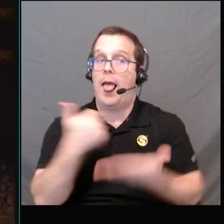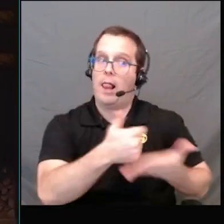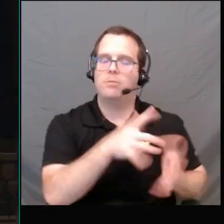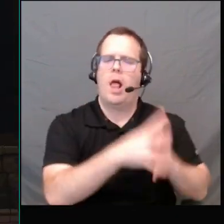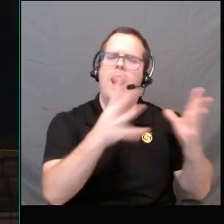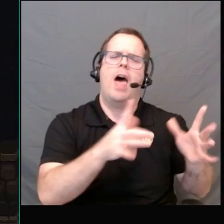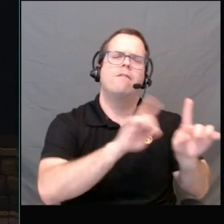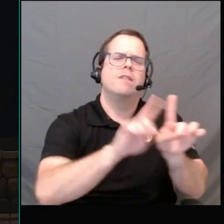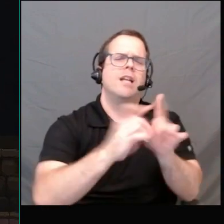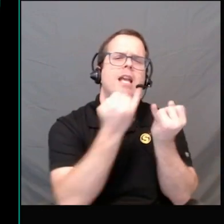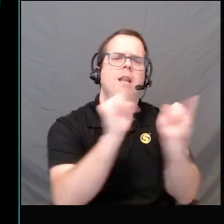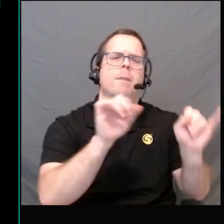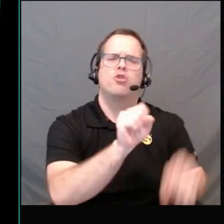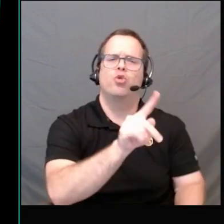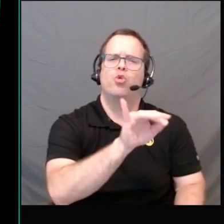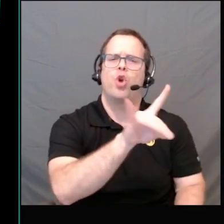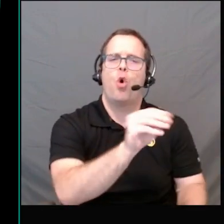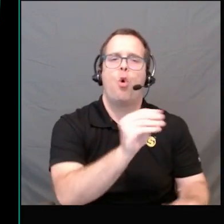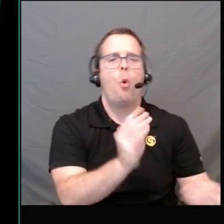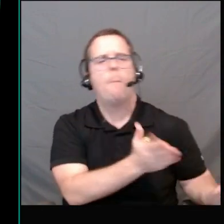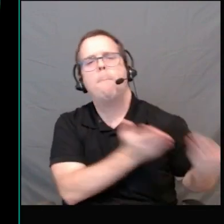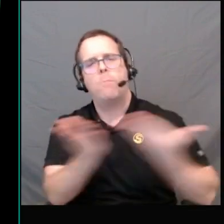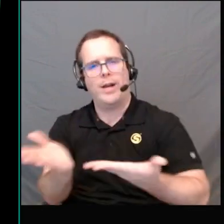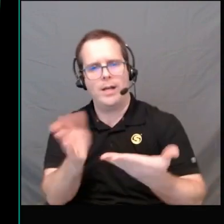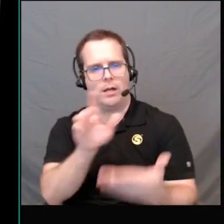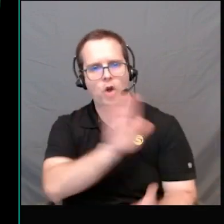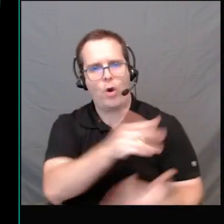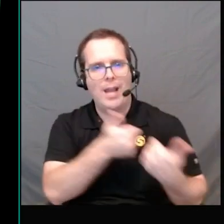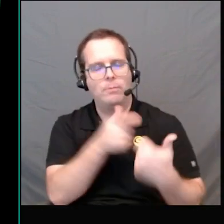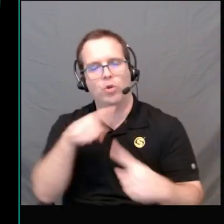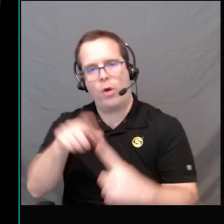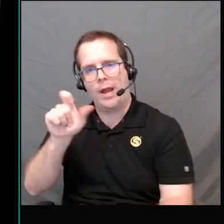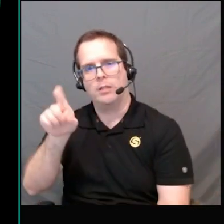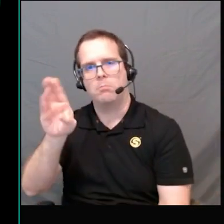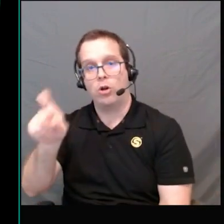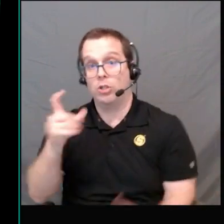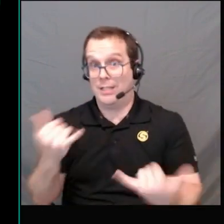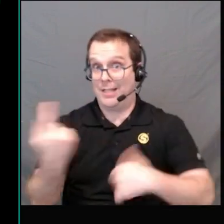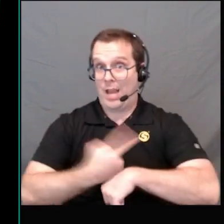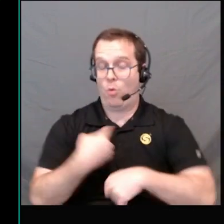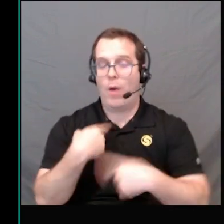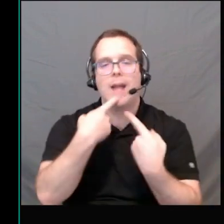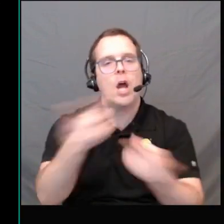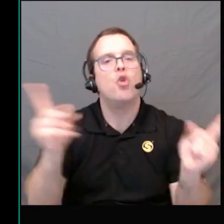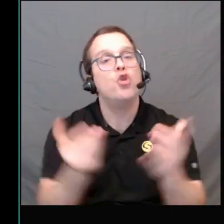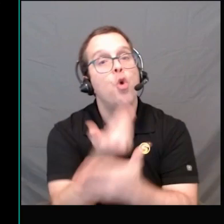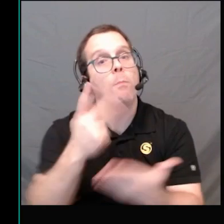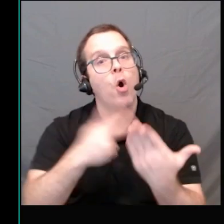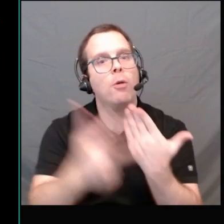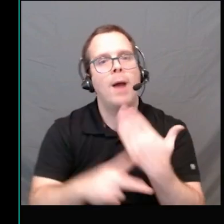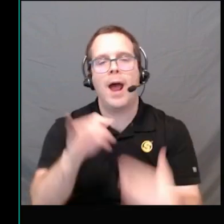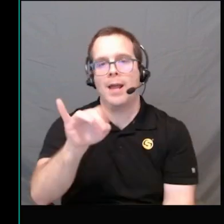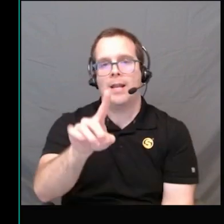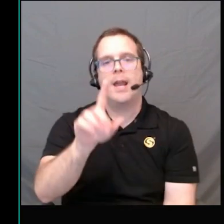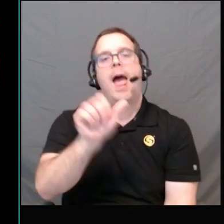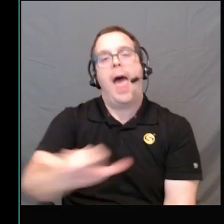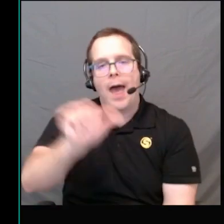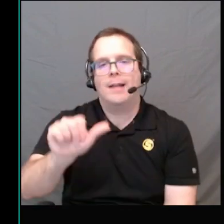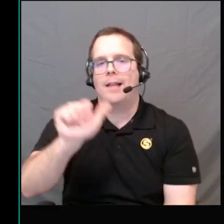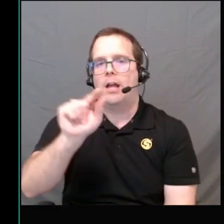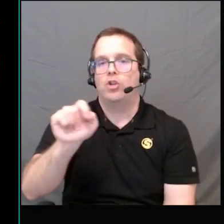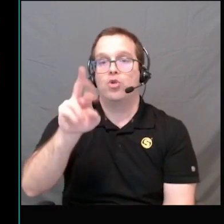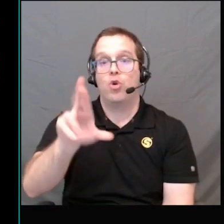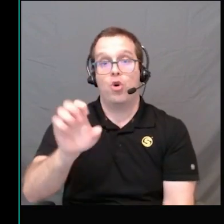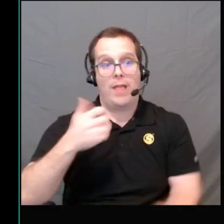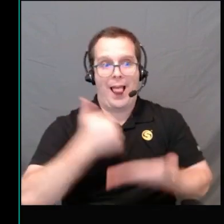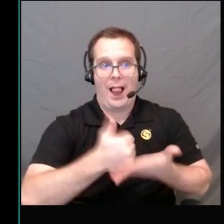Xbox. Today, we're announcing a new program, ID at Azure, specifically to help everyone take advantage of the power of the